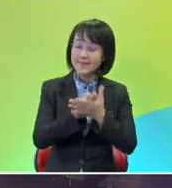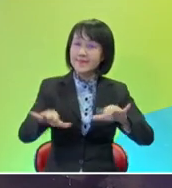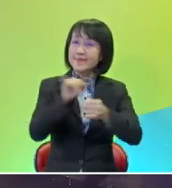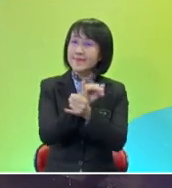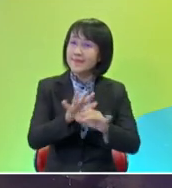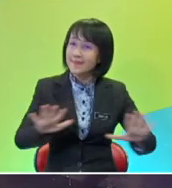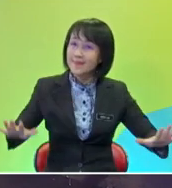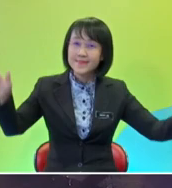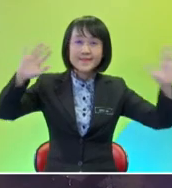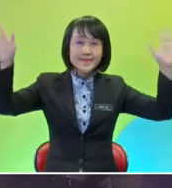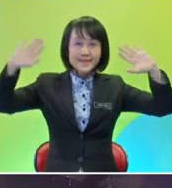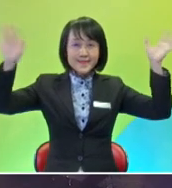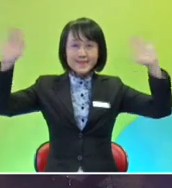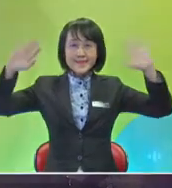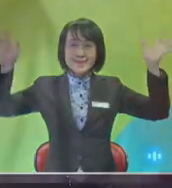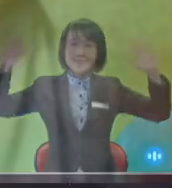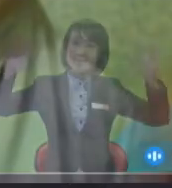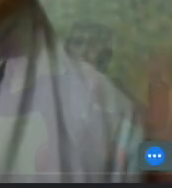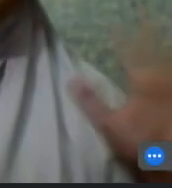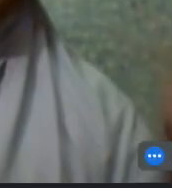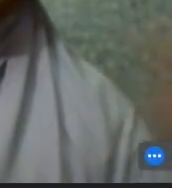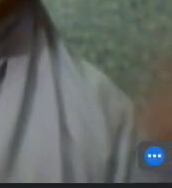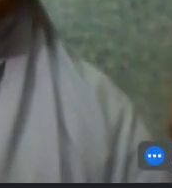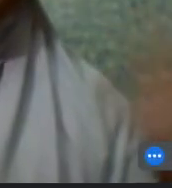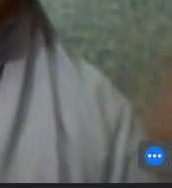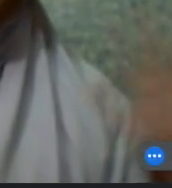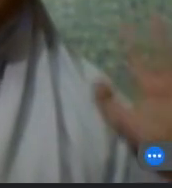sejahtera. Bye everyone. Bye.